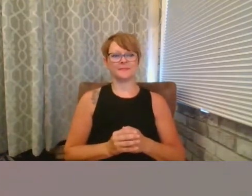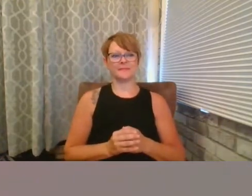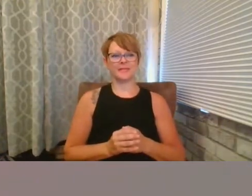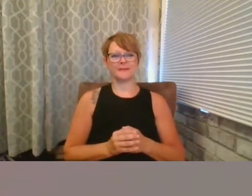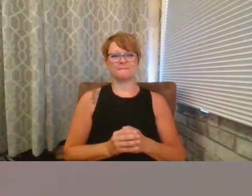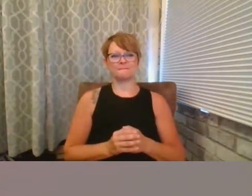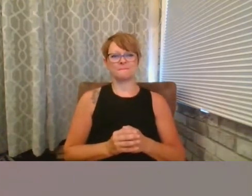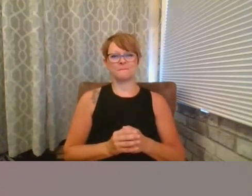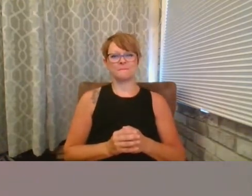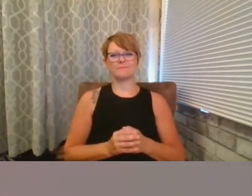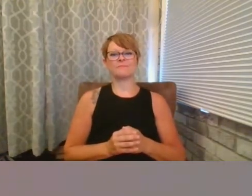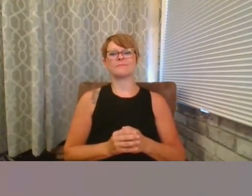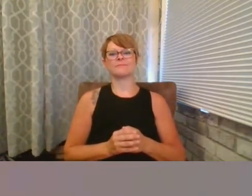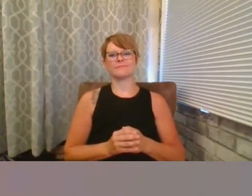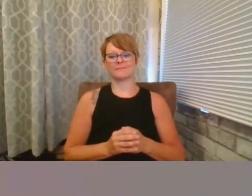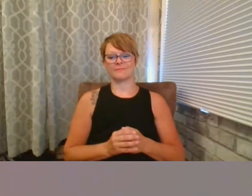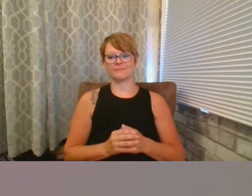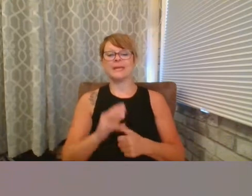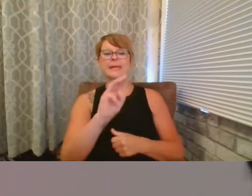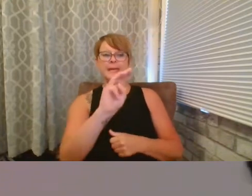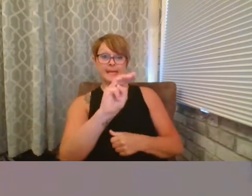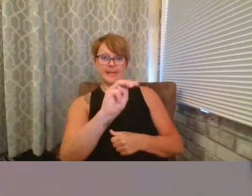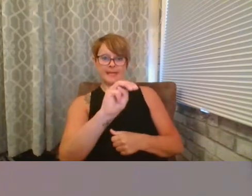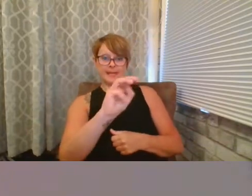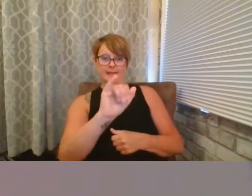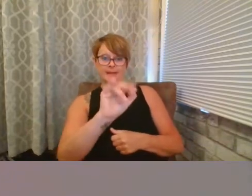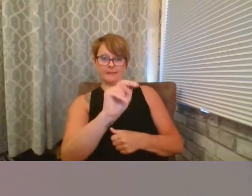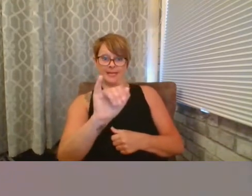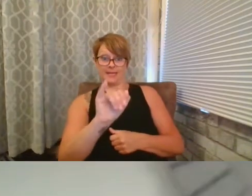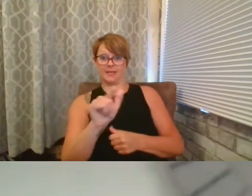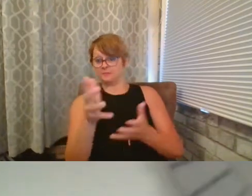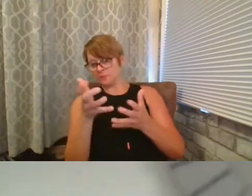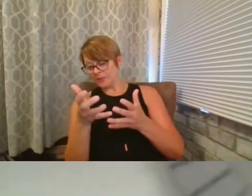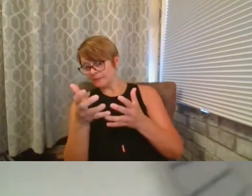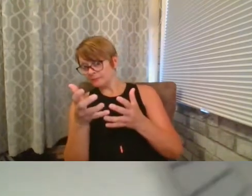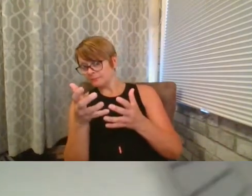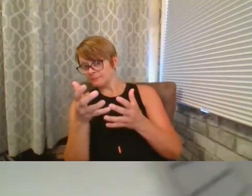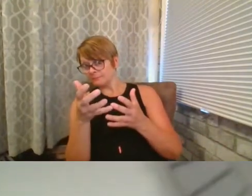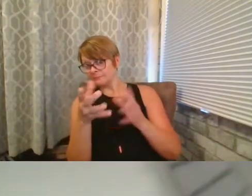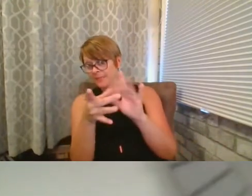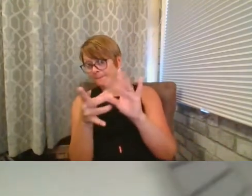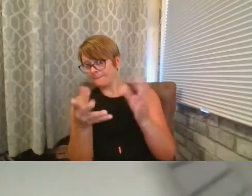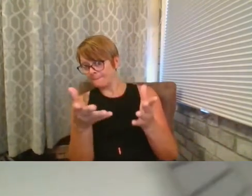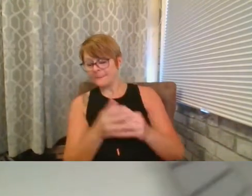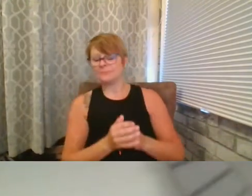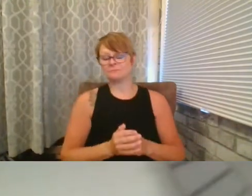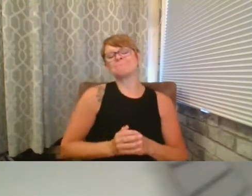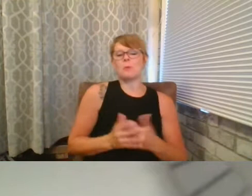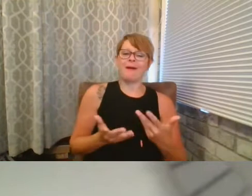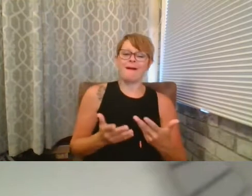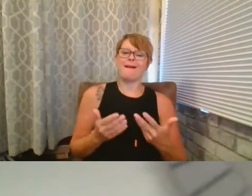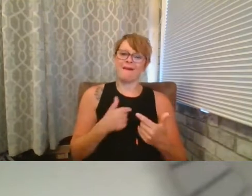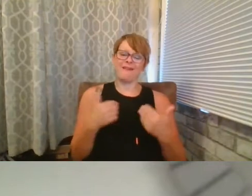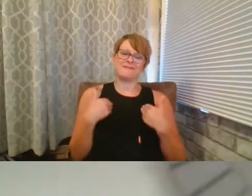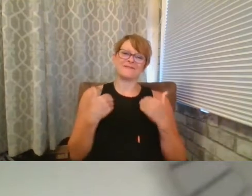I have Minnie on my screen. If Minnie wants to go, sure, go ahead. Well, there is a competition in this field